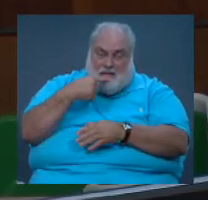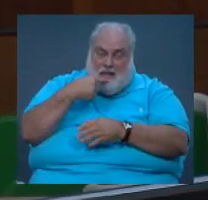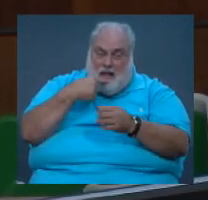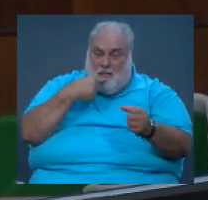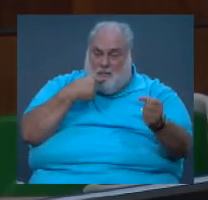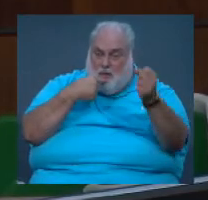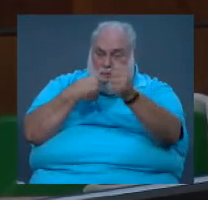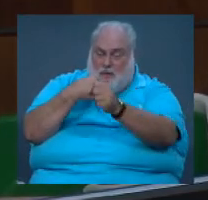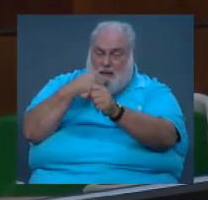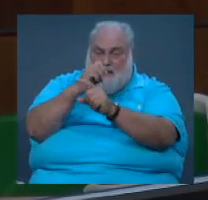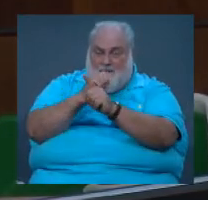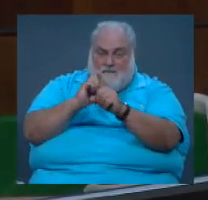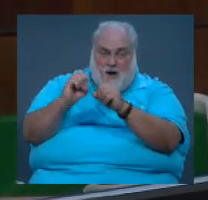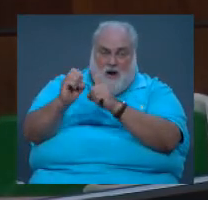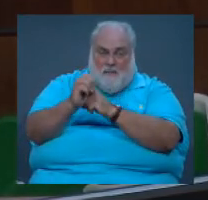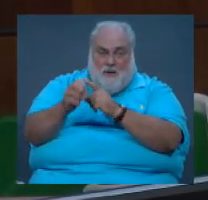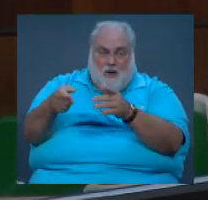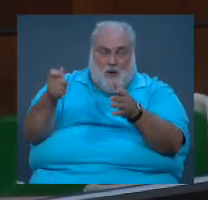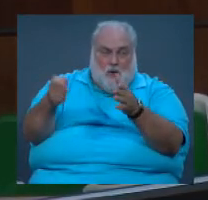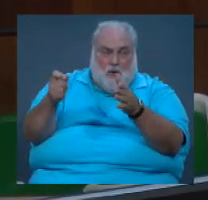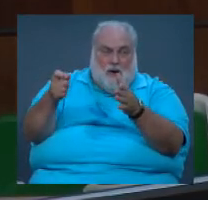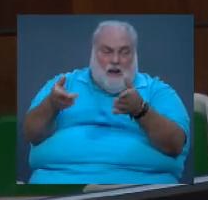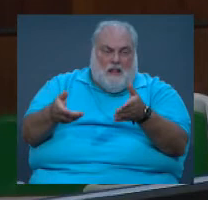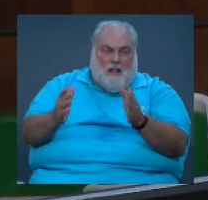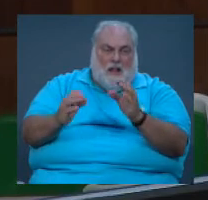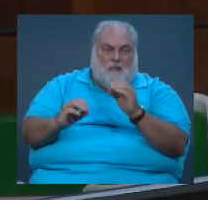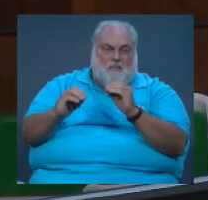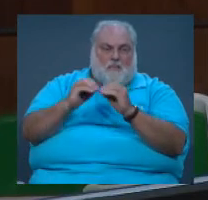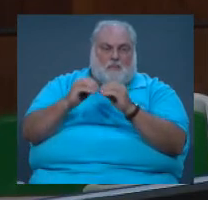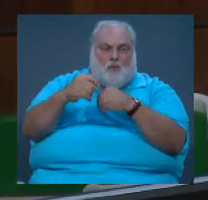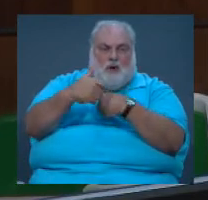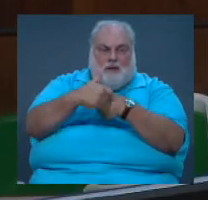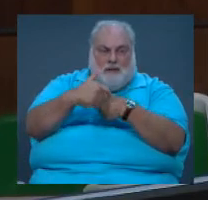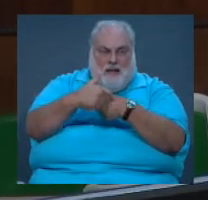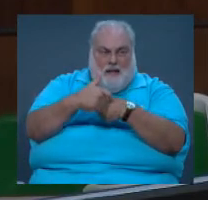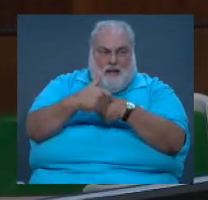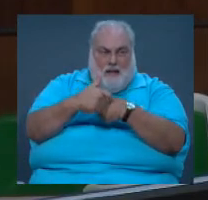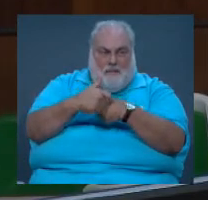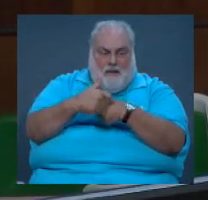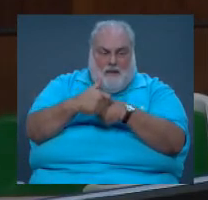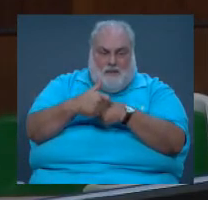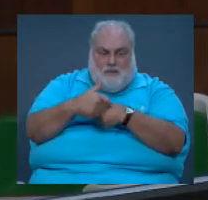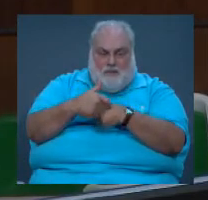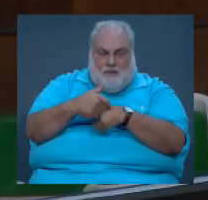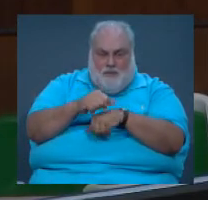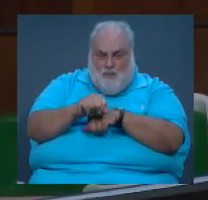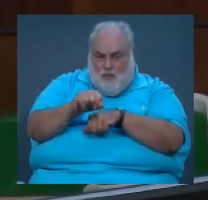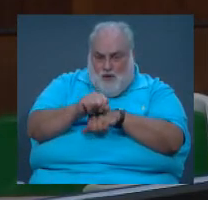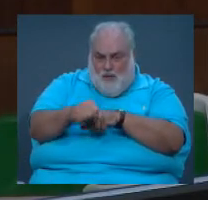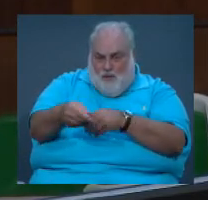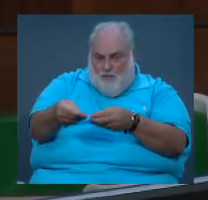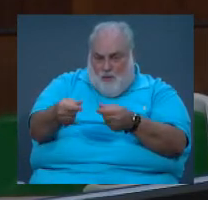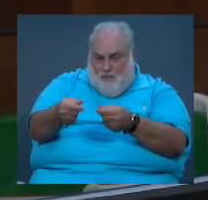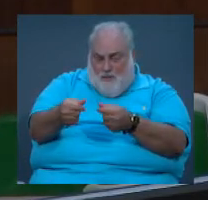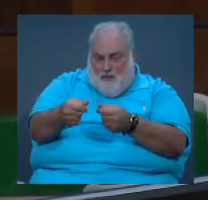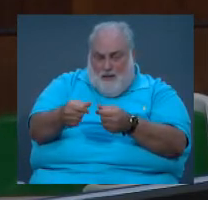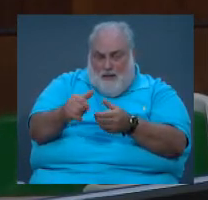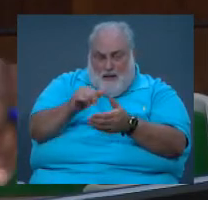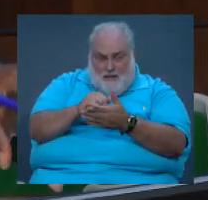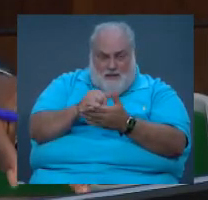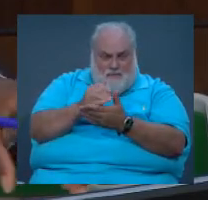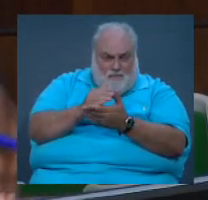in environmental court, because they had more time to work on, you know, their property. So I think that's part